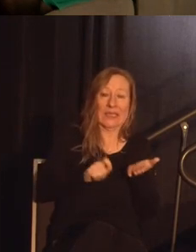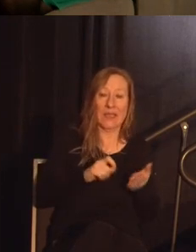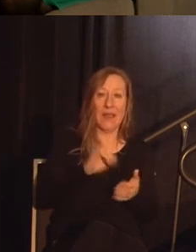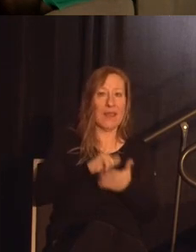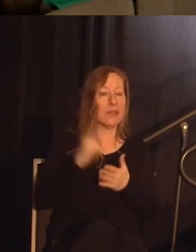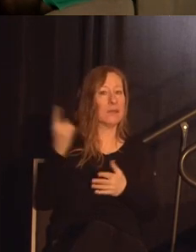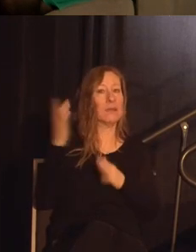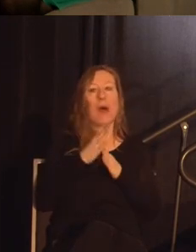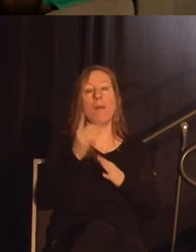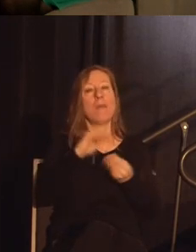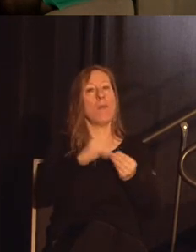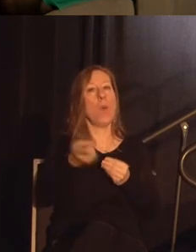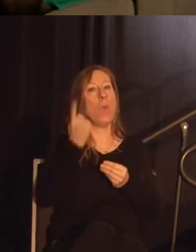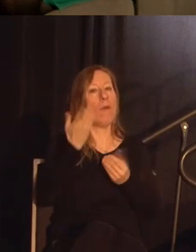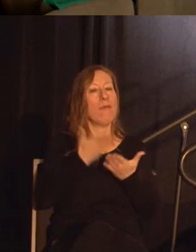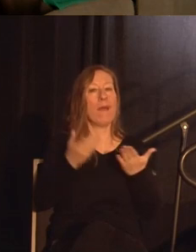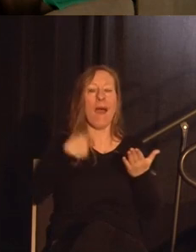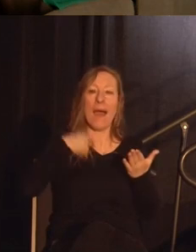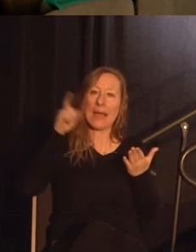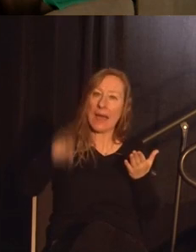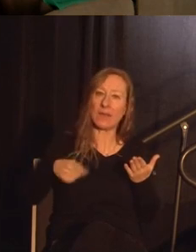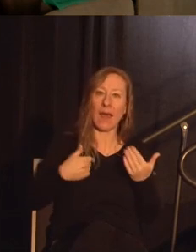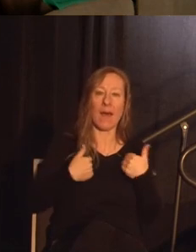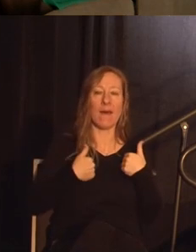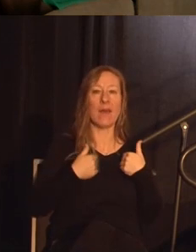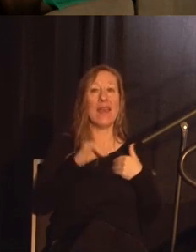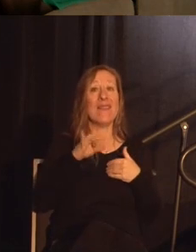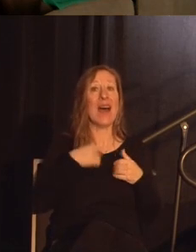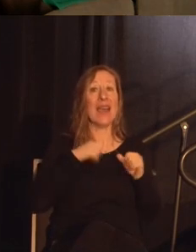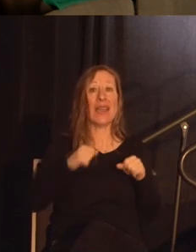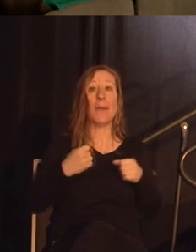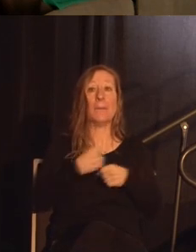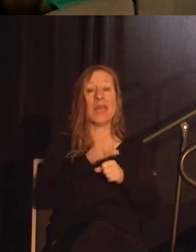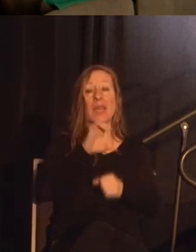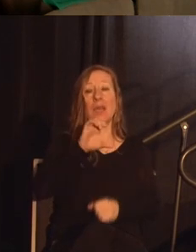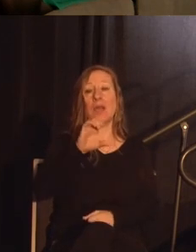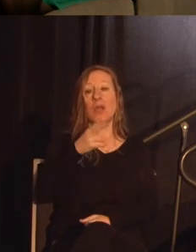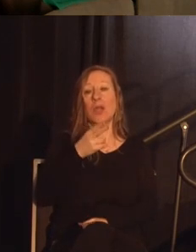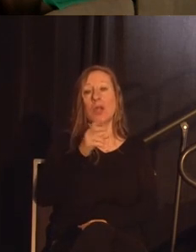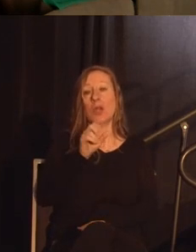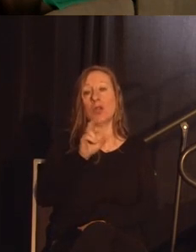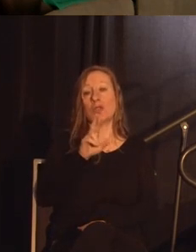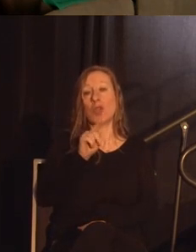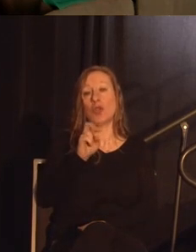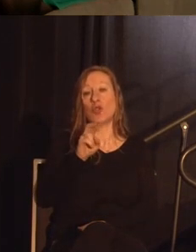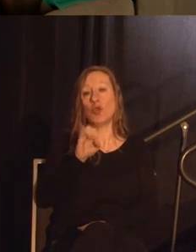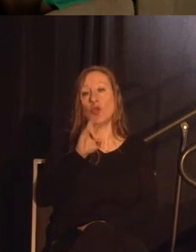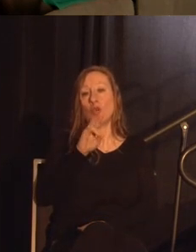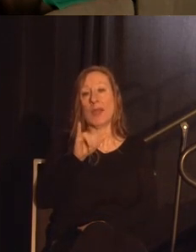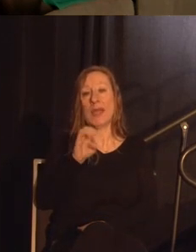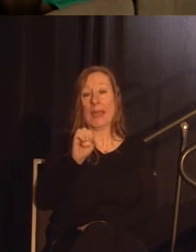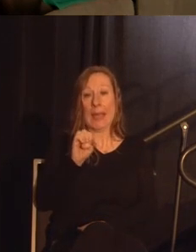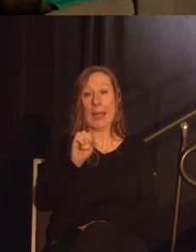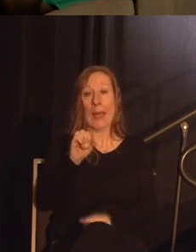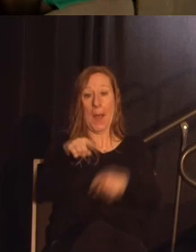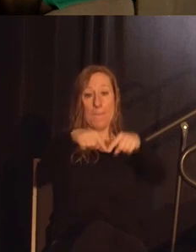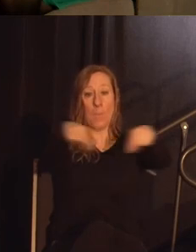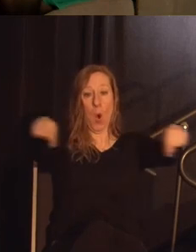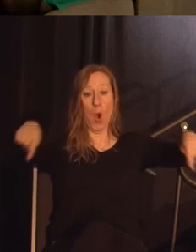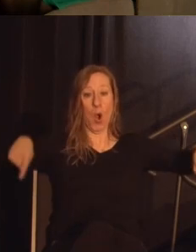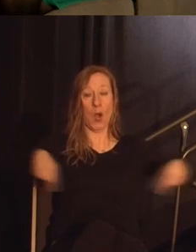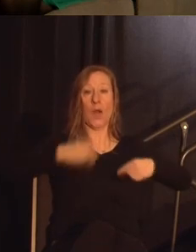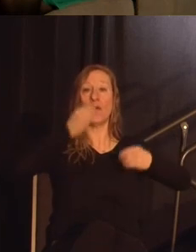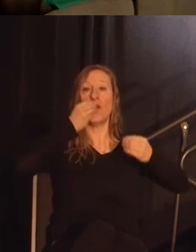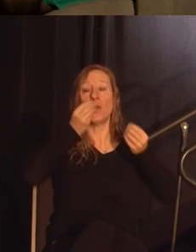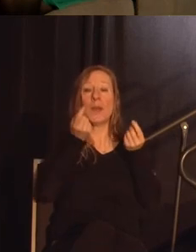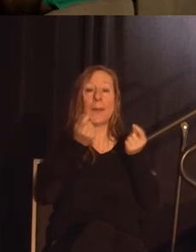I have to have. If I can make the most beautiful charcuterie board of just cheese, really, it's just cheese. But, like, I love fruit too. It's like, if